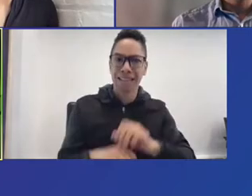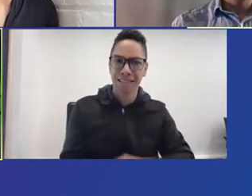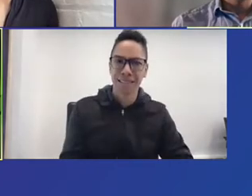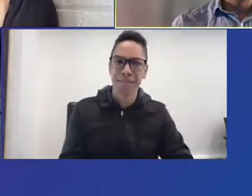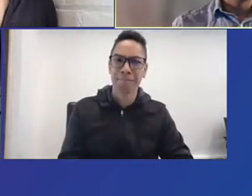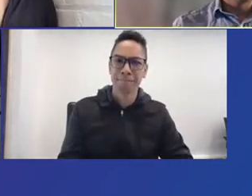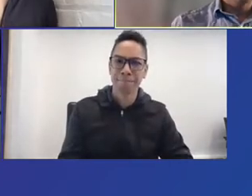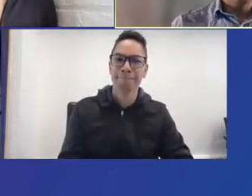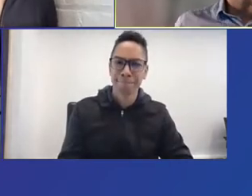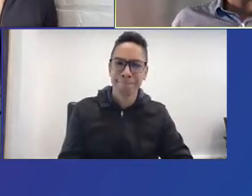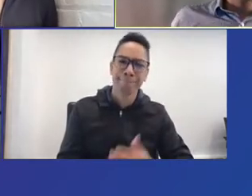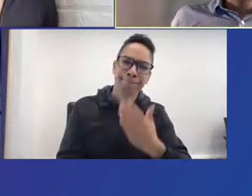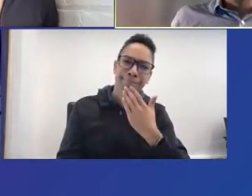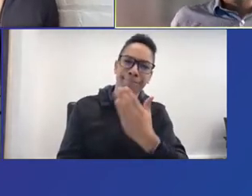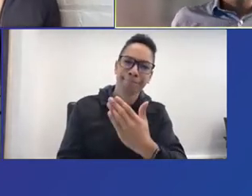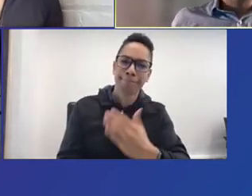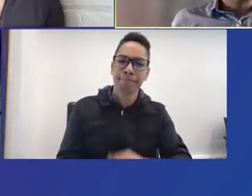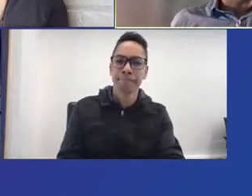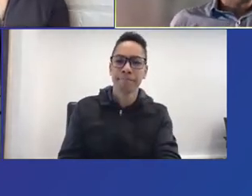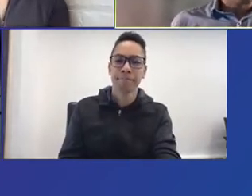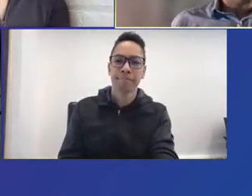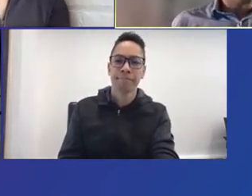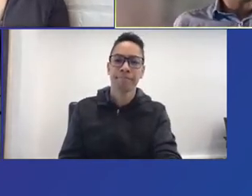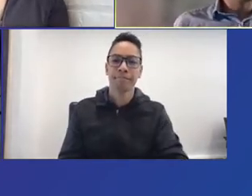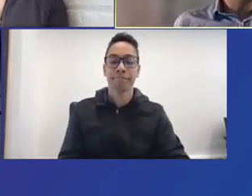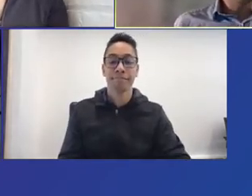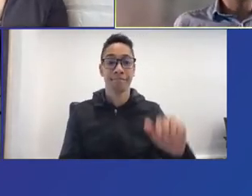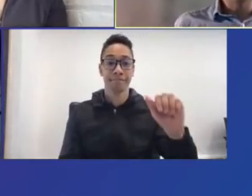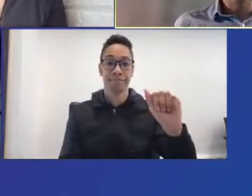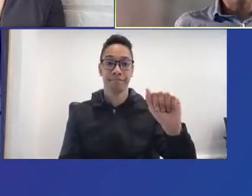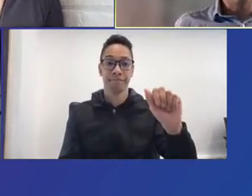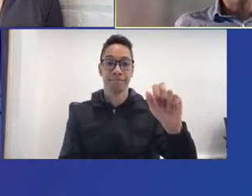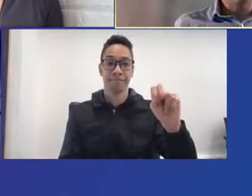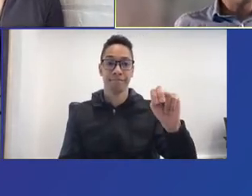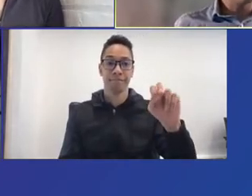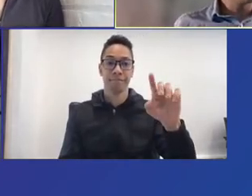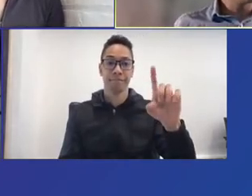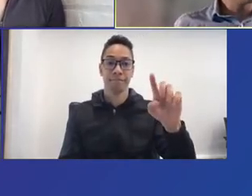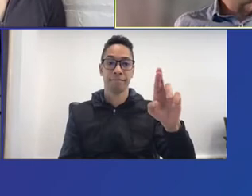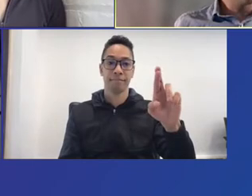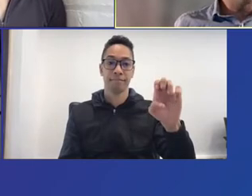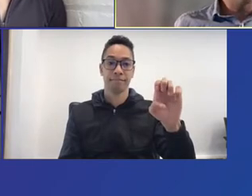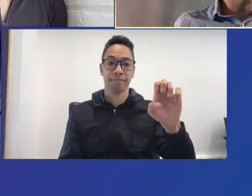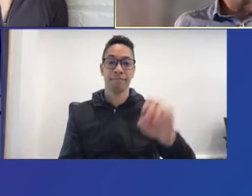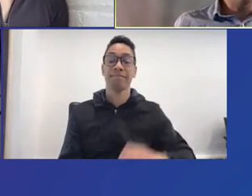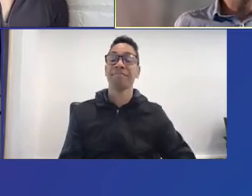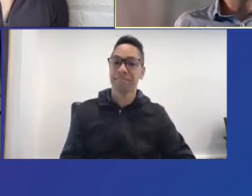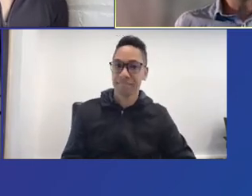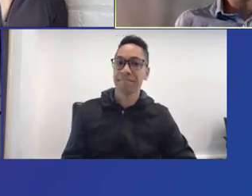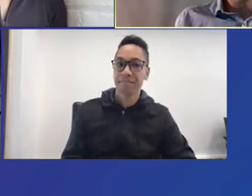Yeah, thank you. I would contribute perhaps that